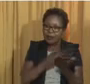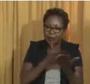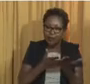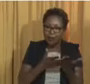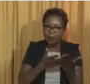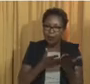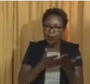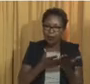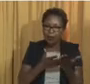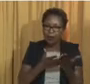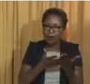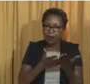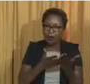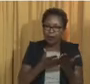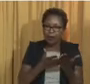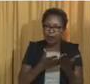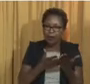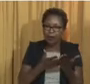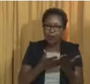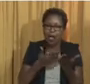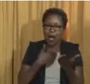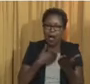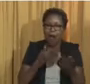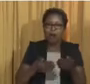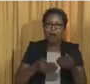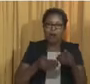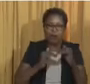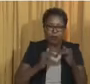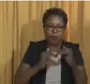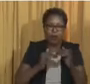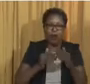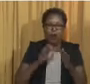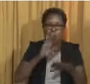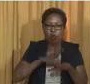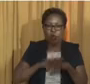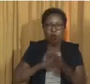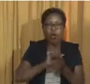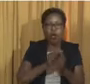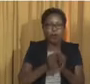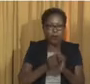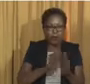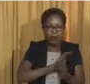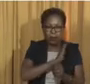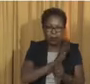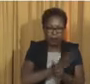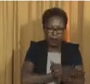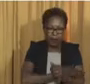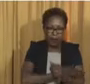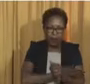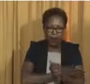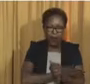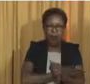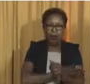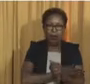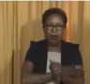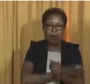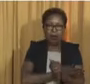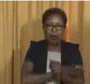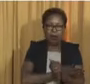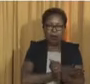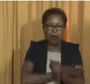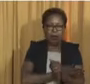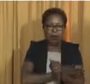places substantive limits on the amendment power by placing the basic features of the Constitution